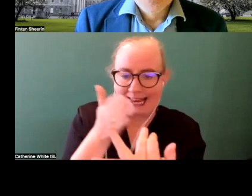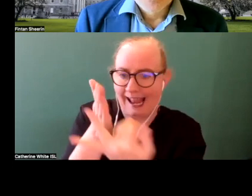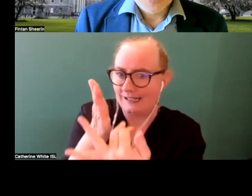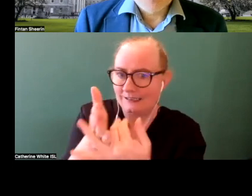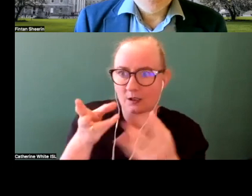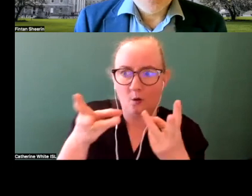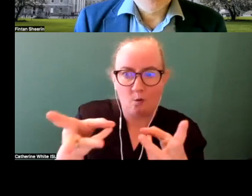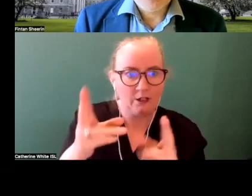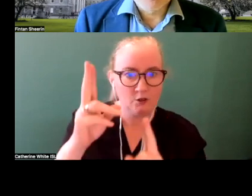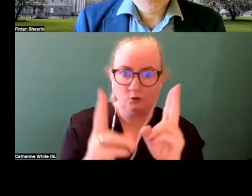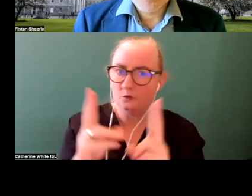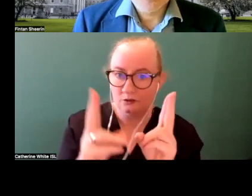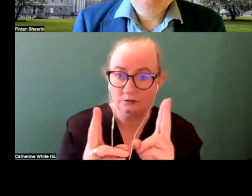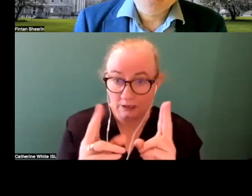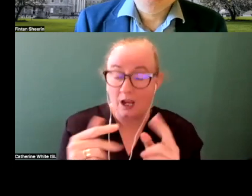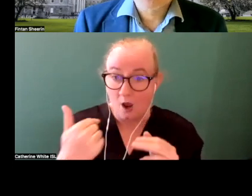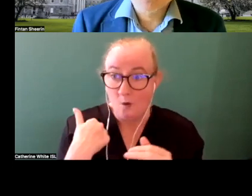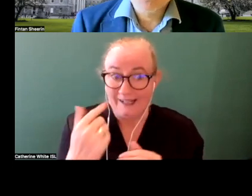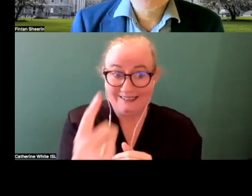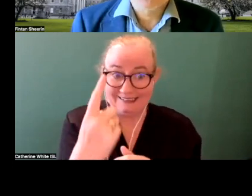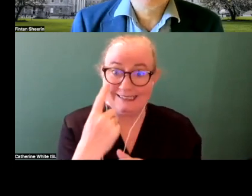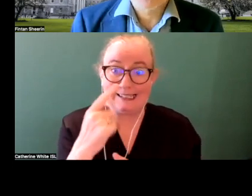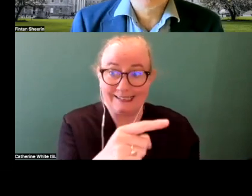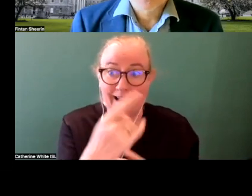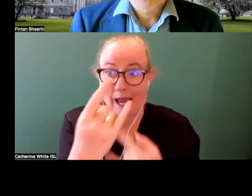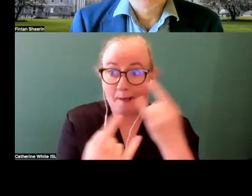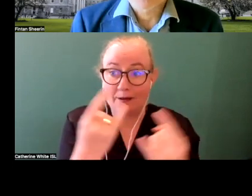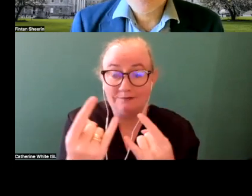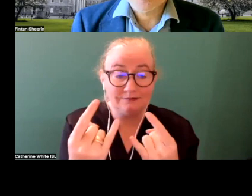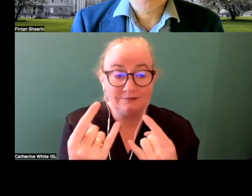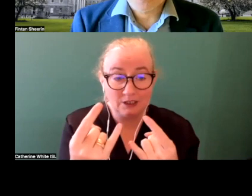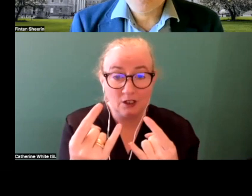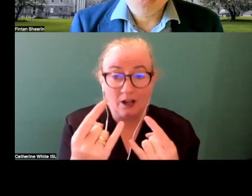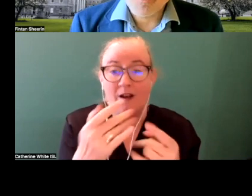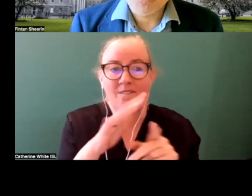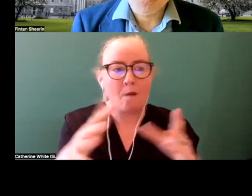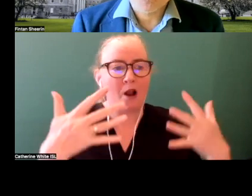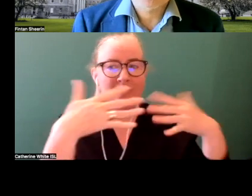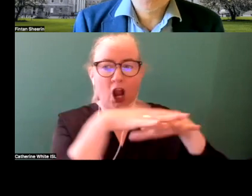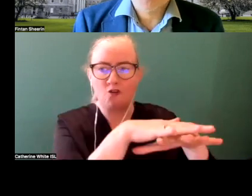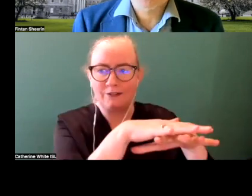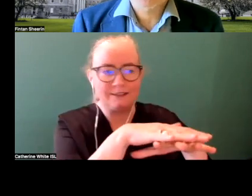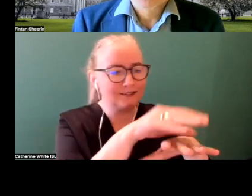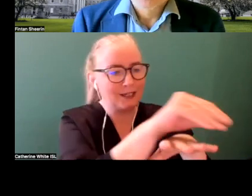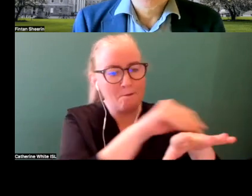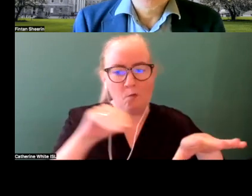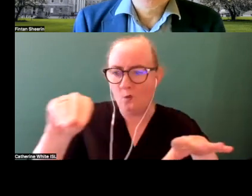be. And we've seen that in terms of the move from congregation settings to community, that